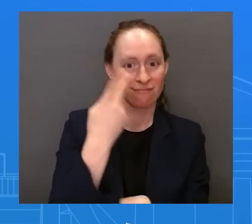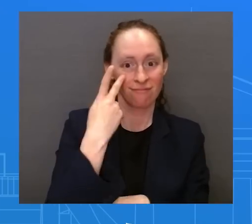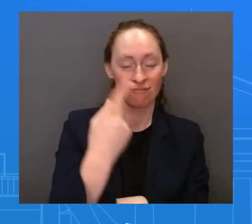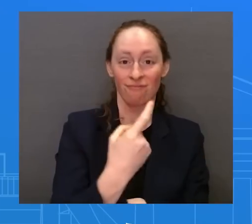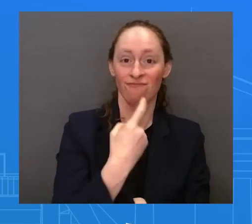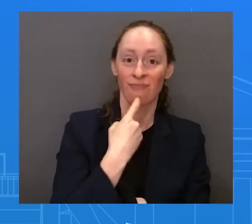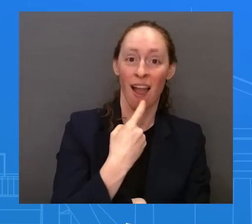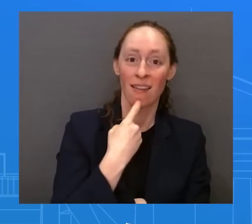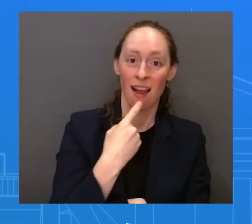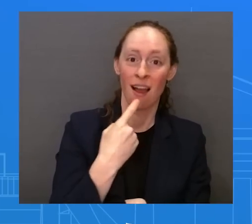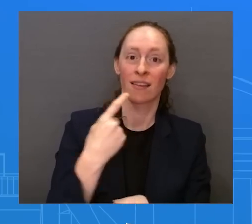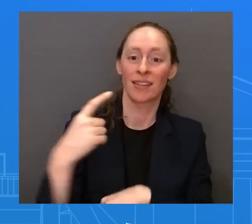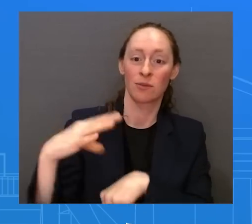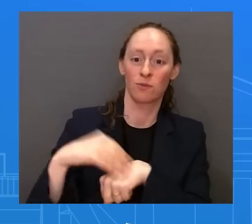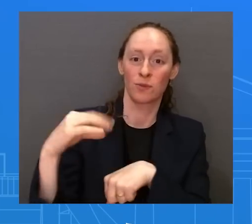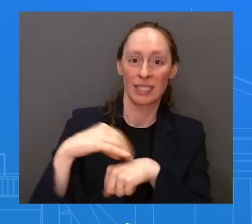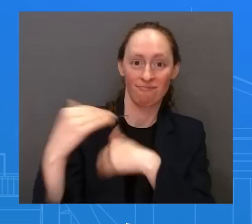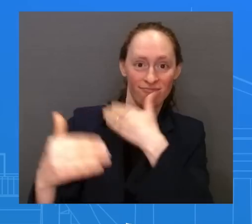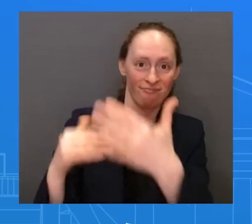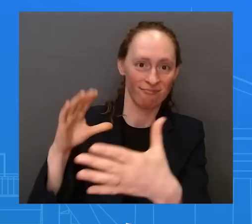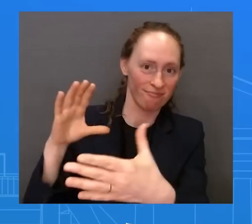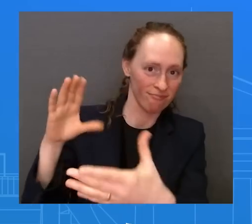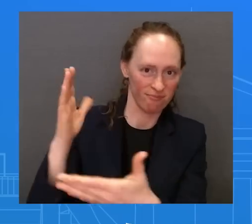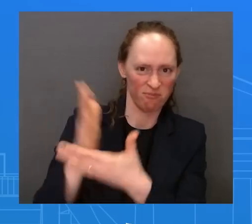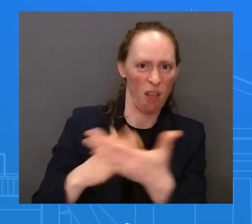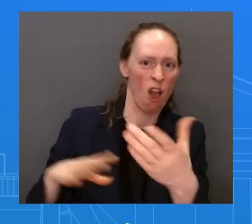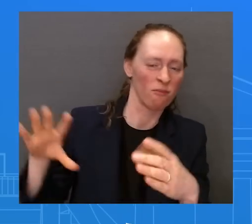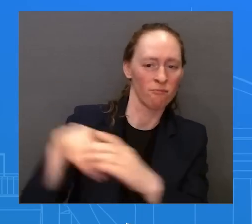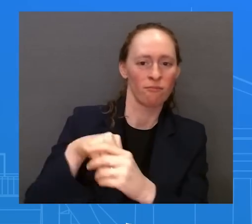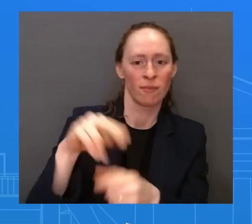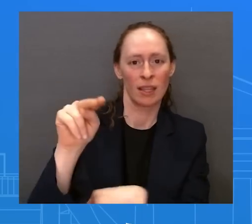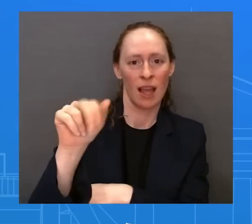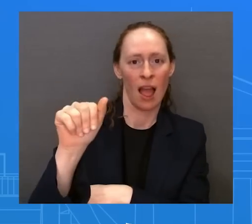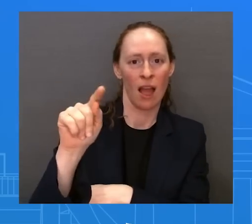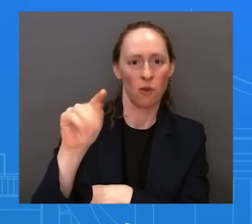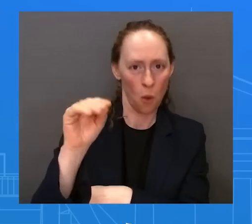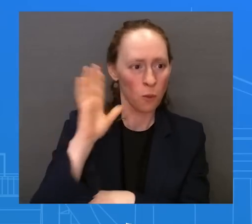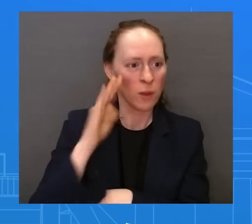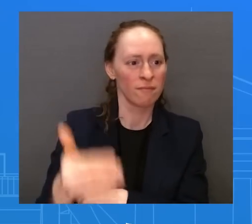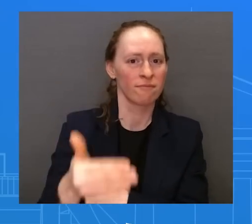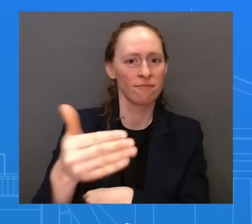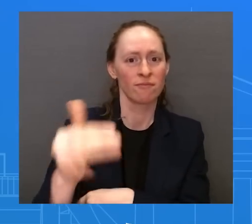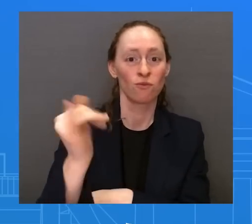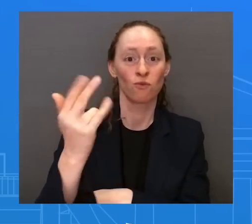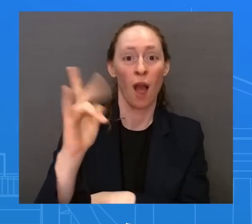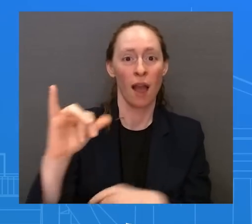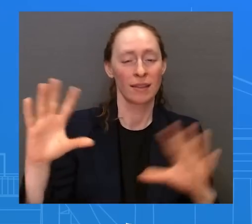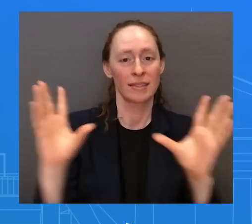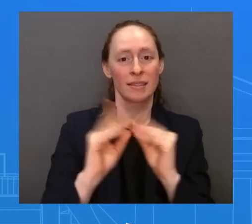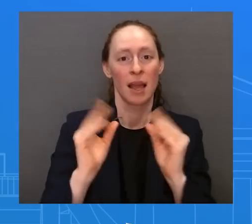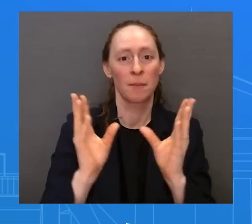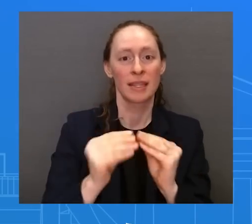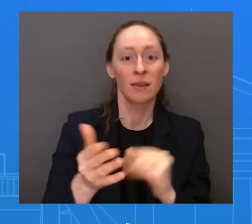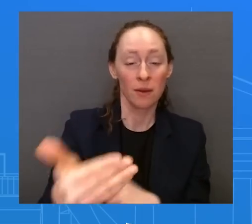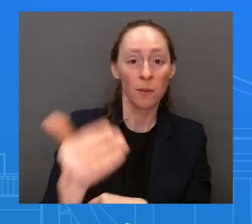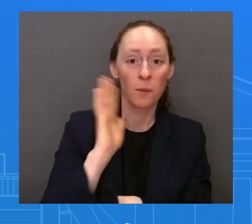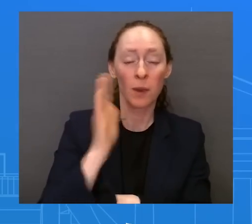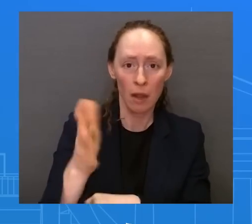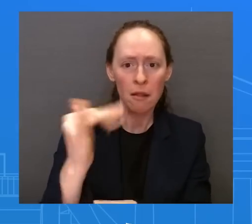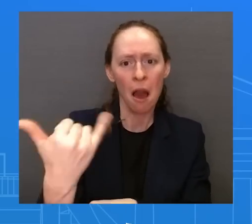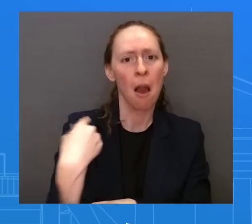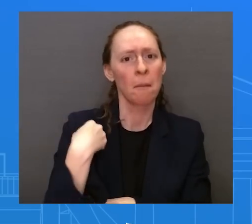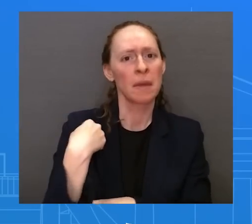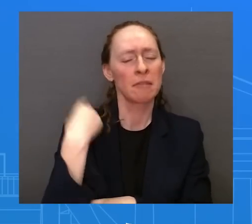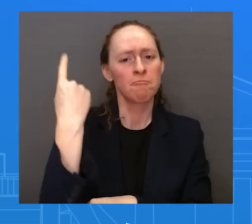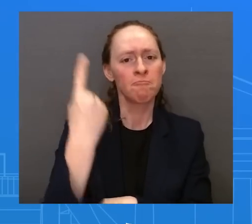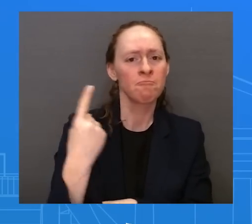July um president zielinski and some Eastern member states Eastern member states are would like to see Ukraine presented with a path to